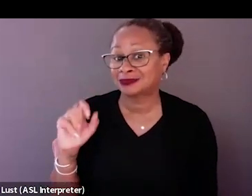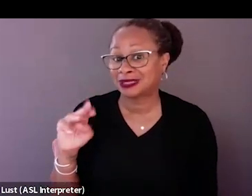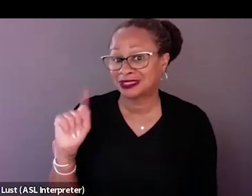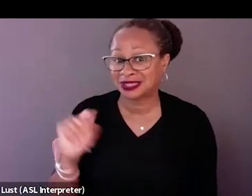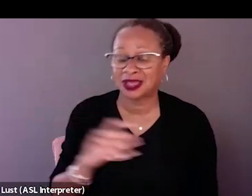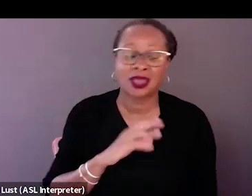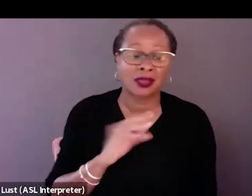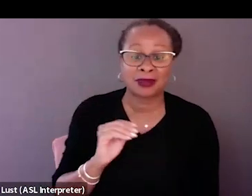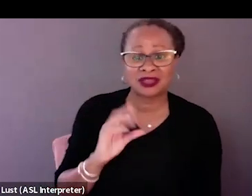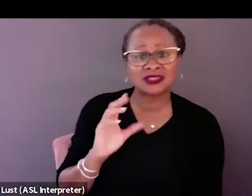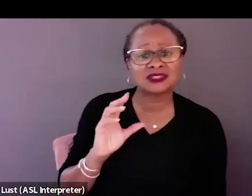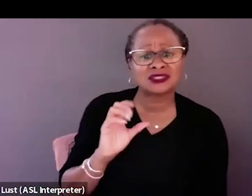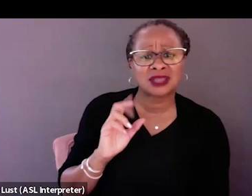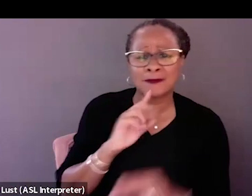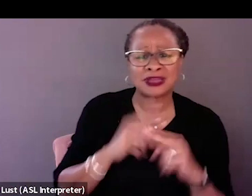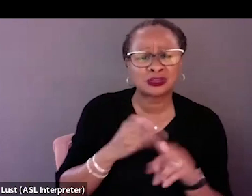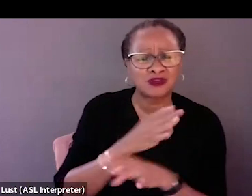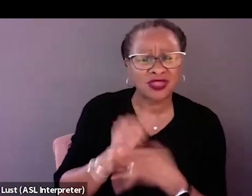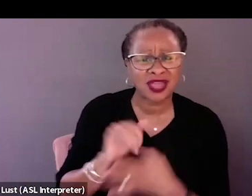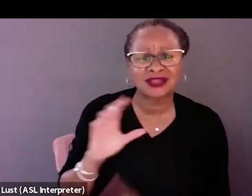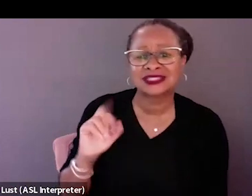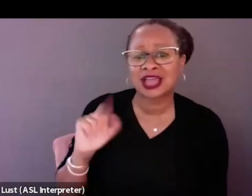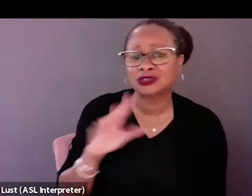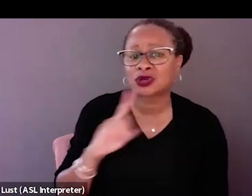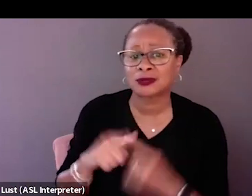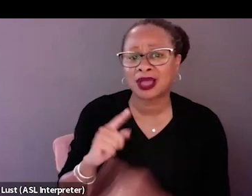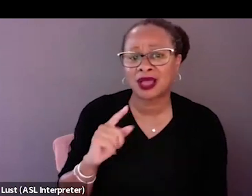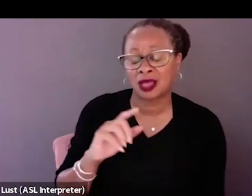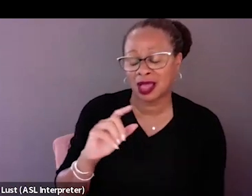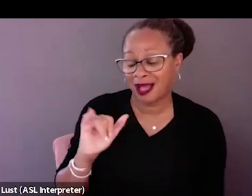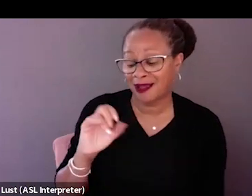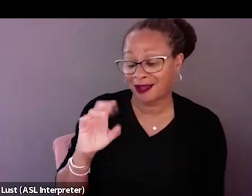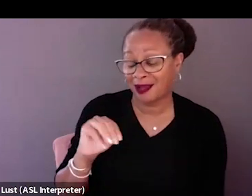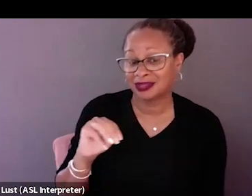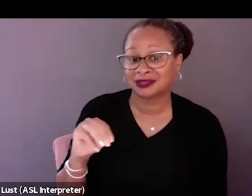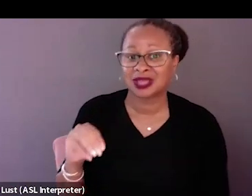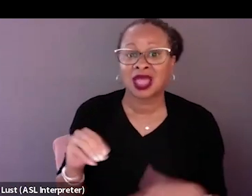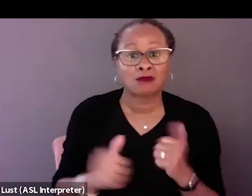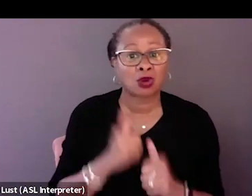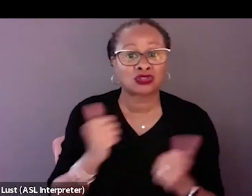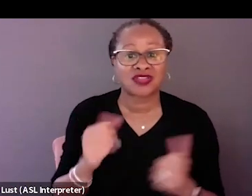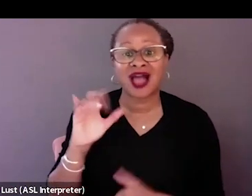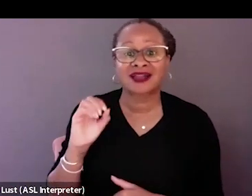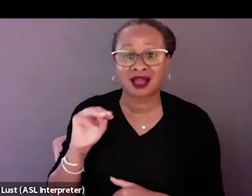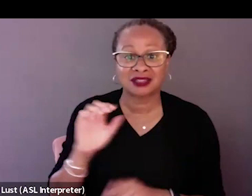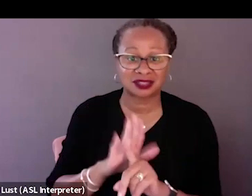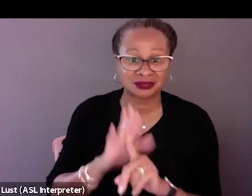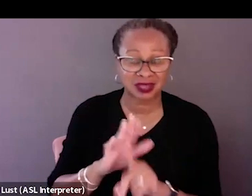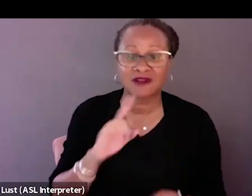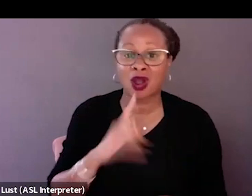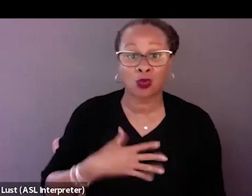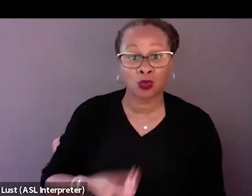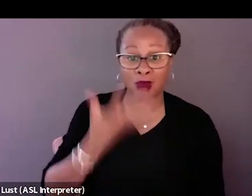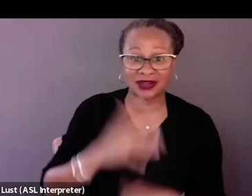word icons, and I feel like a lot of the icons that you're referencing in the 90s are white icons. And so it'd be great to talk more